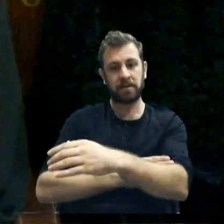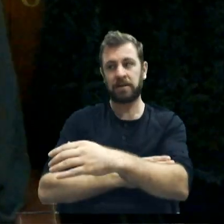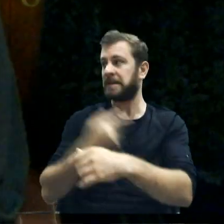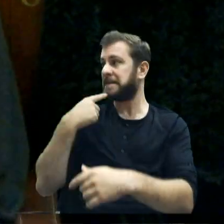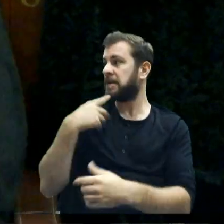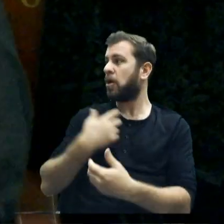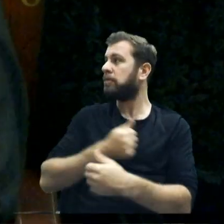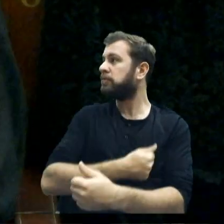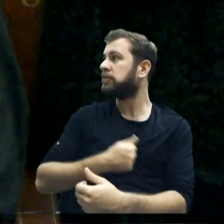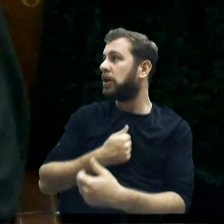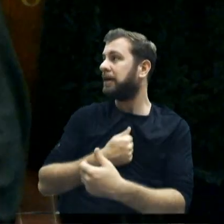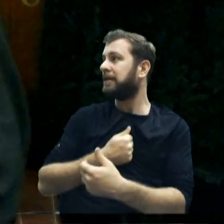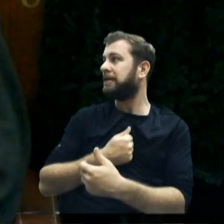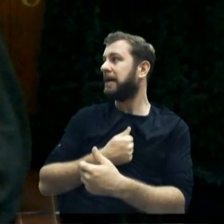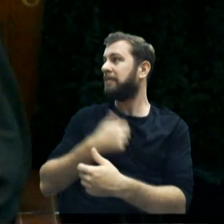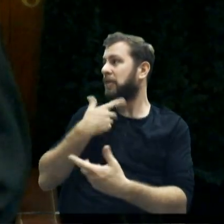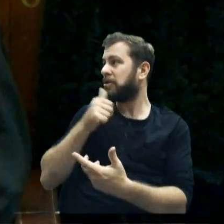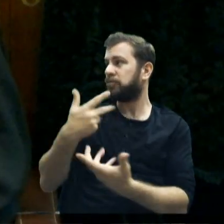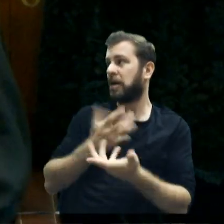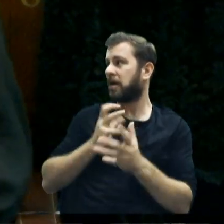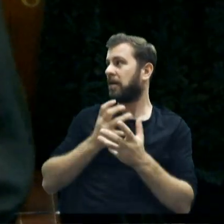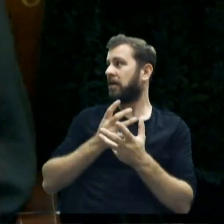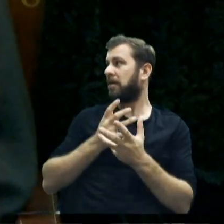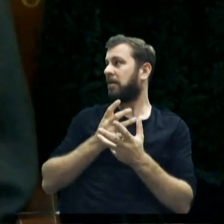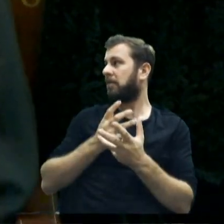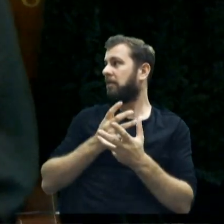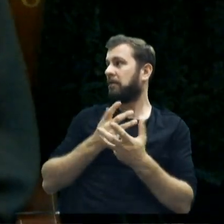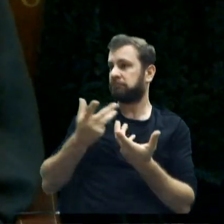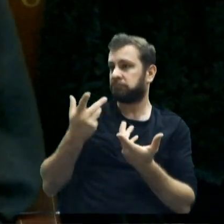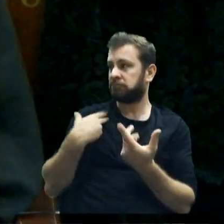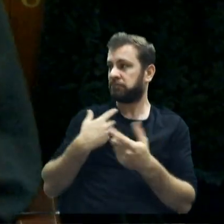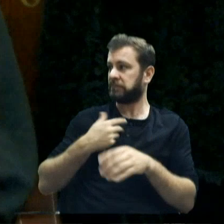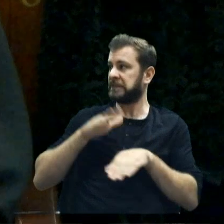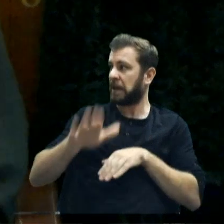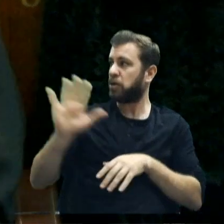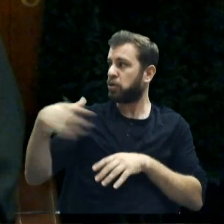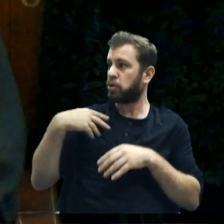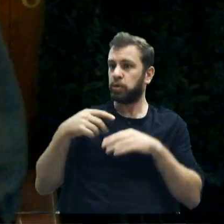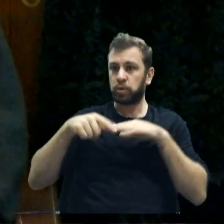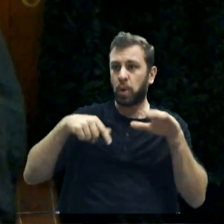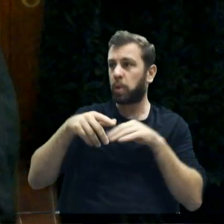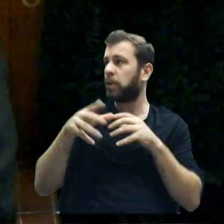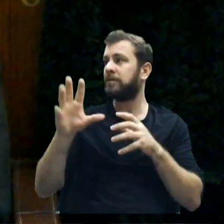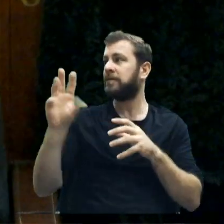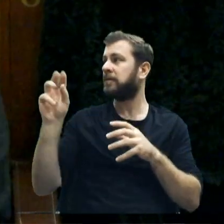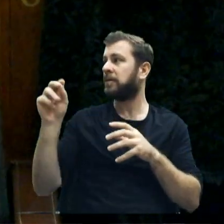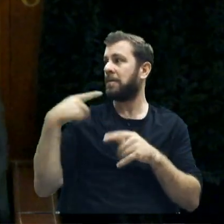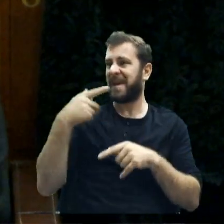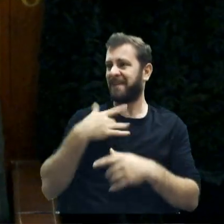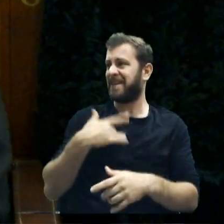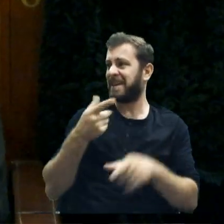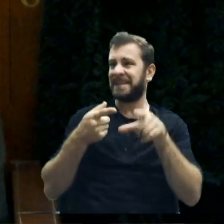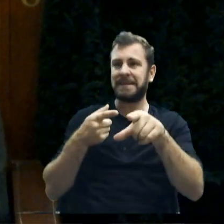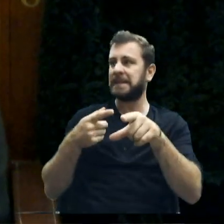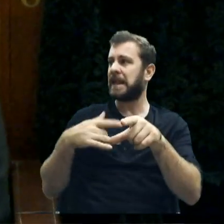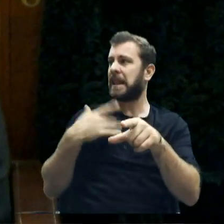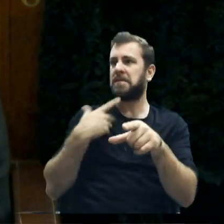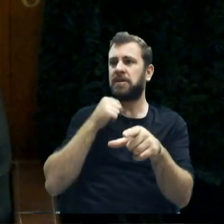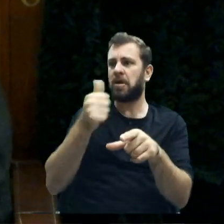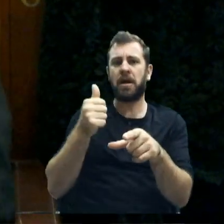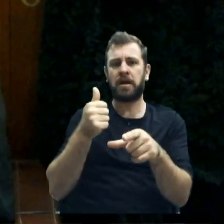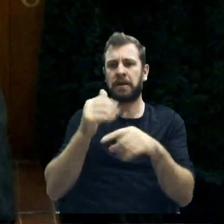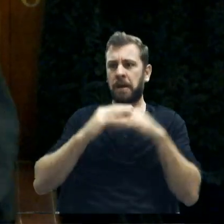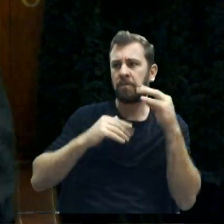sorry, I don't mean to, you know, step on your toes, but I felt that he was a little bit uneasy this